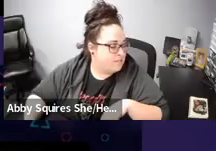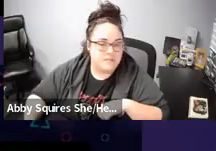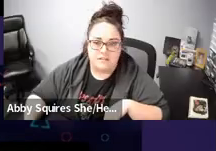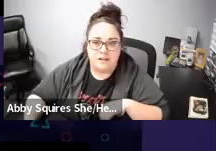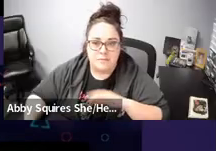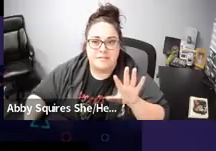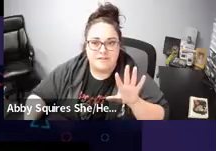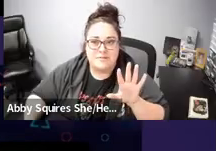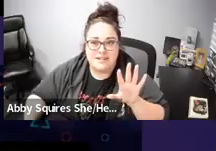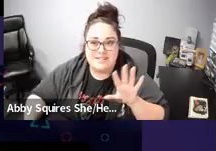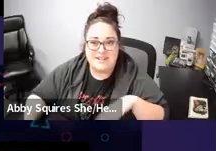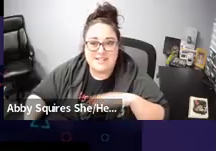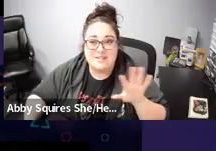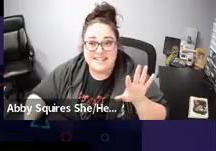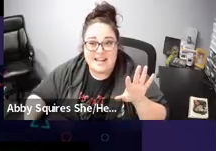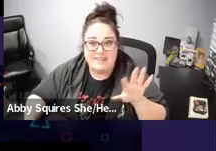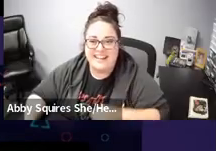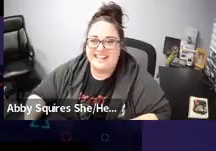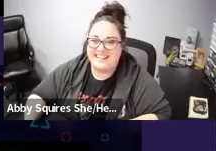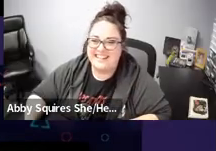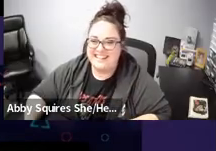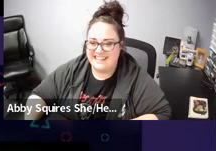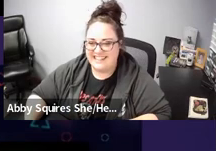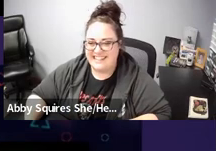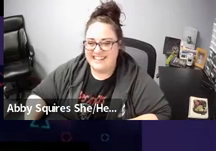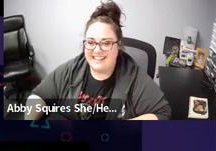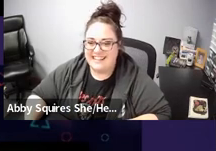down your name and I was going to look up your email from the registrations to reach out.